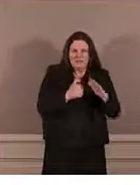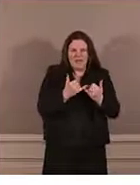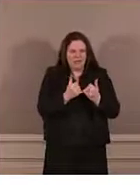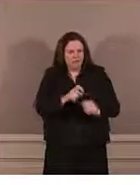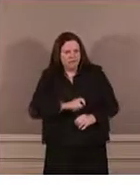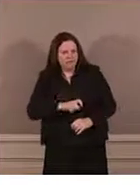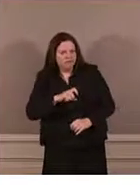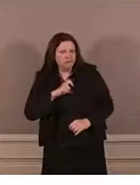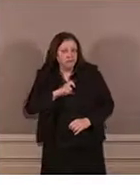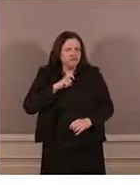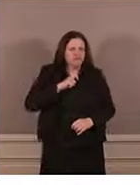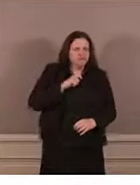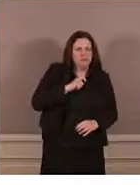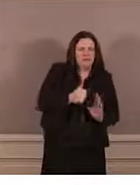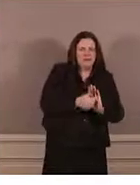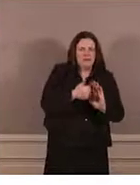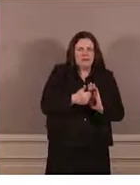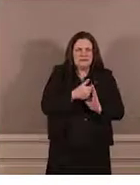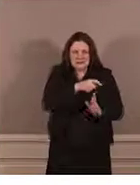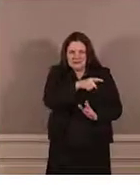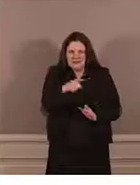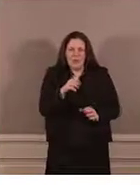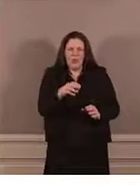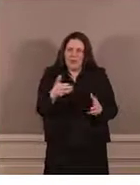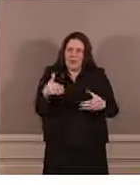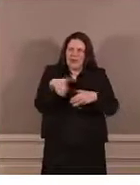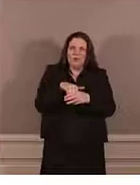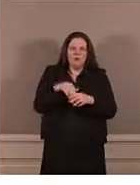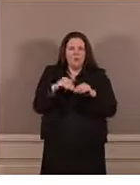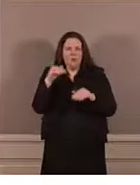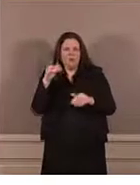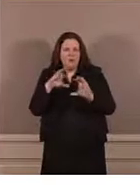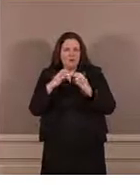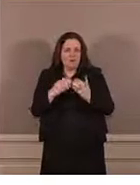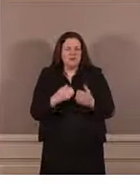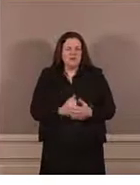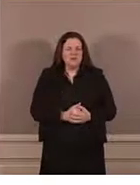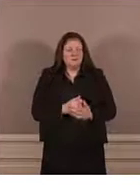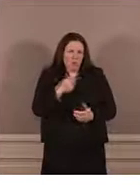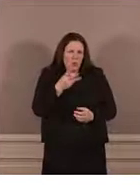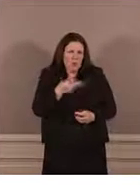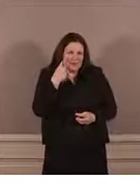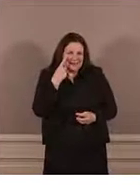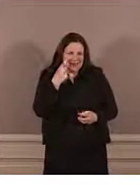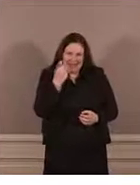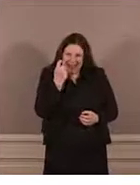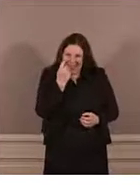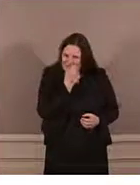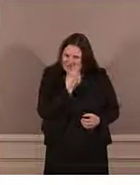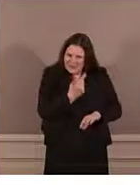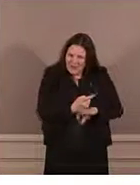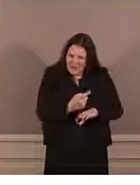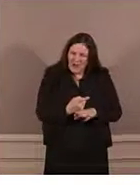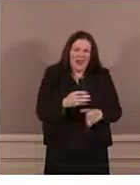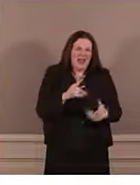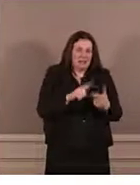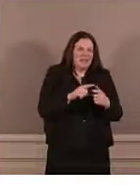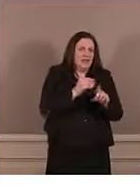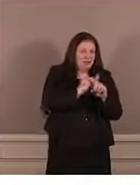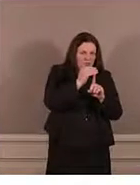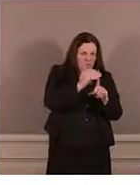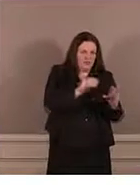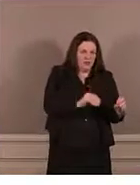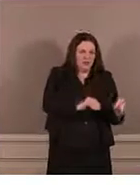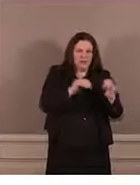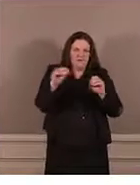confidence building, or an increase in inclusion in the community. We were also seeing evidence of improved transition between specialist